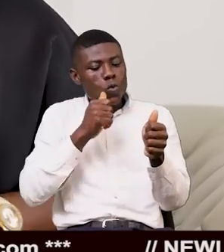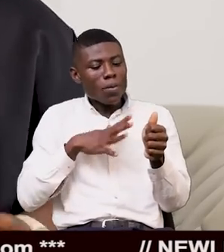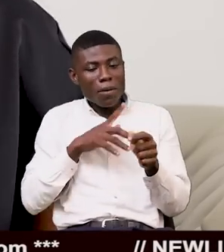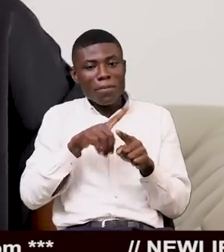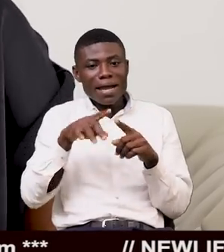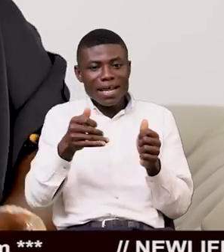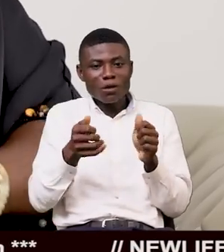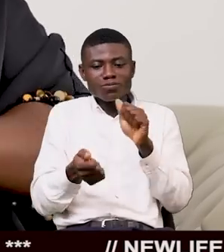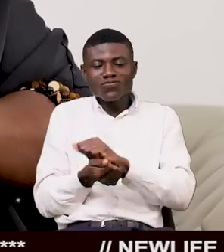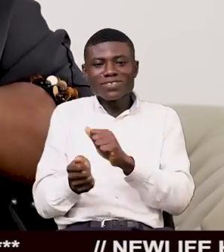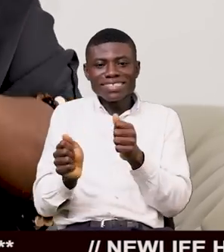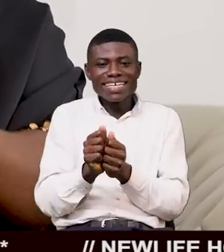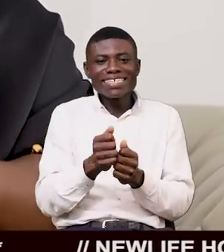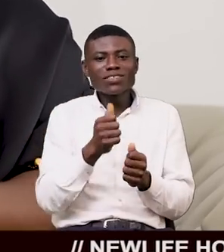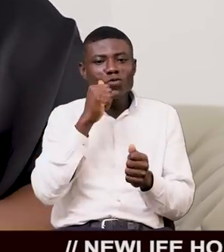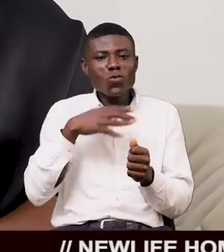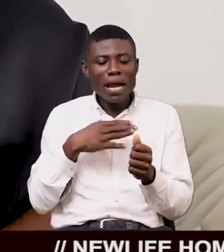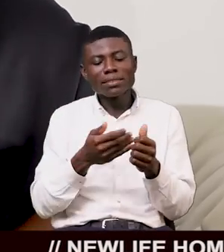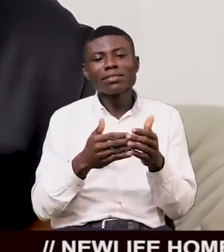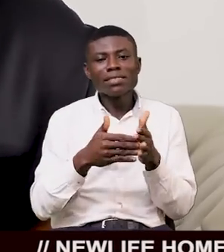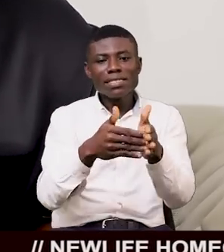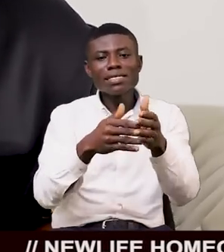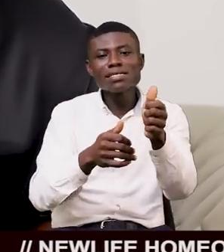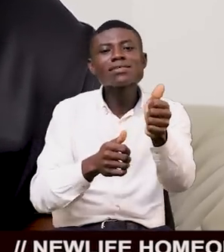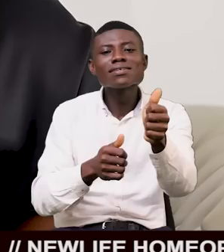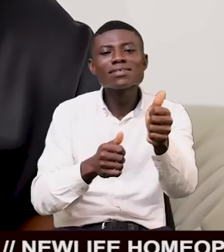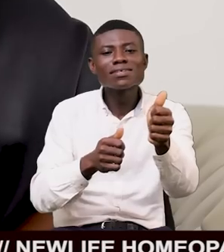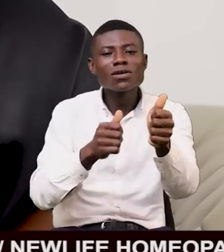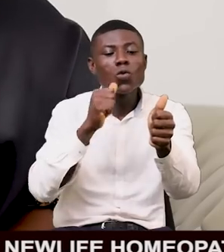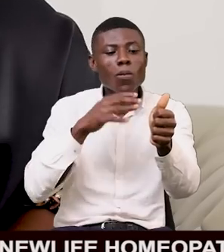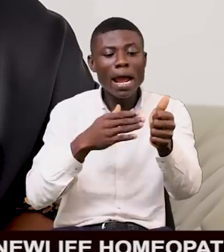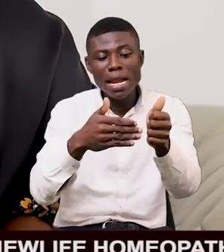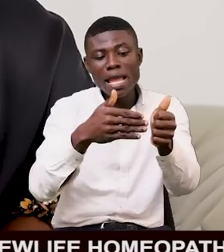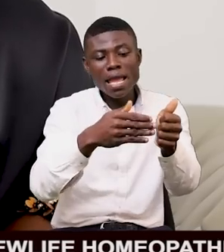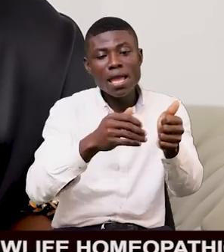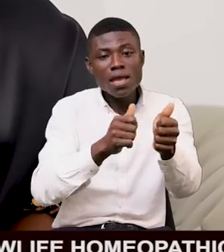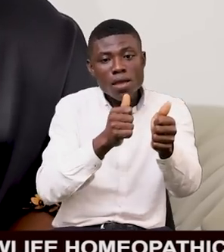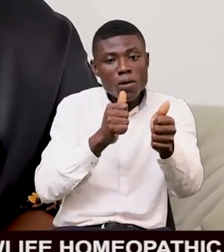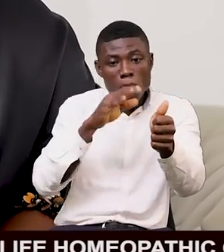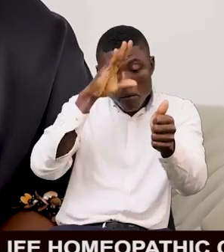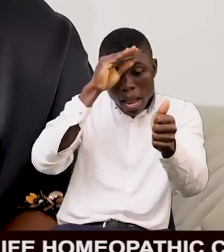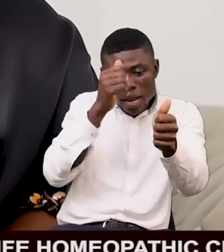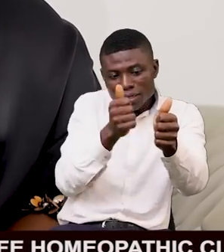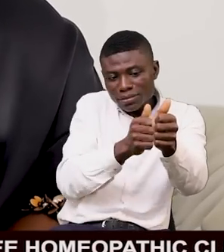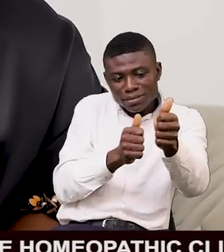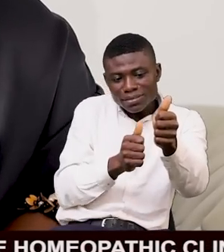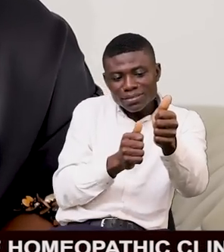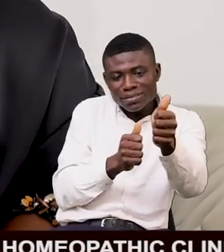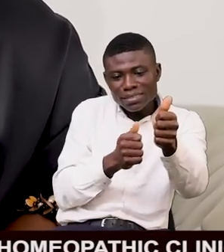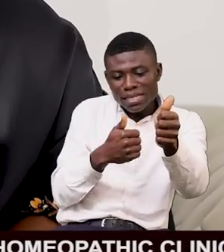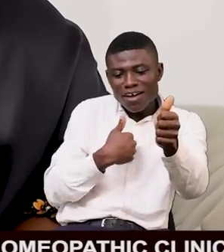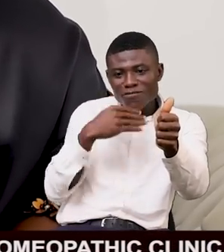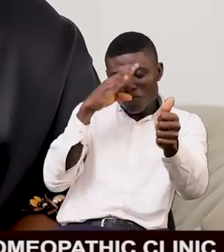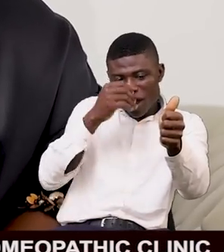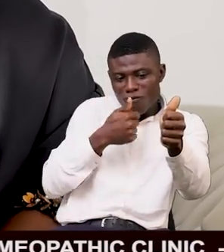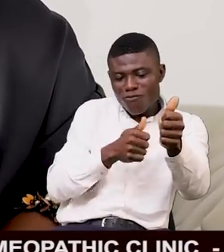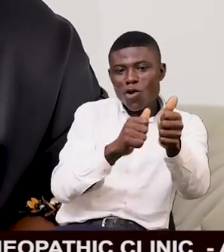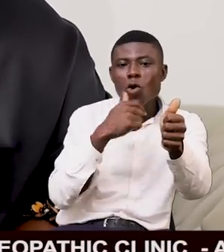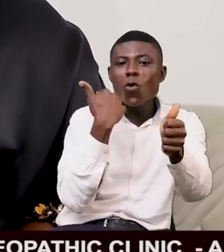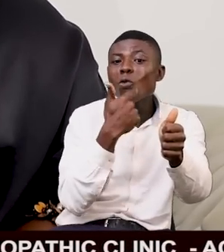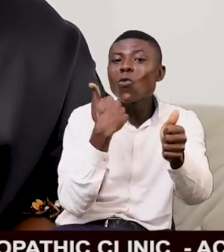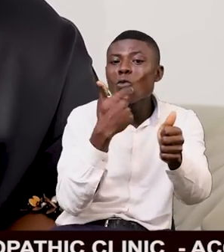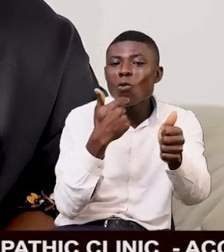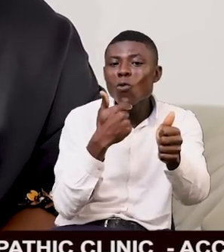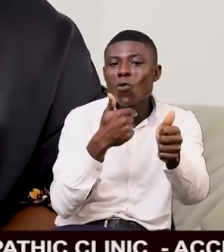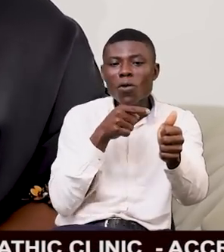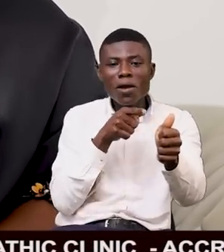Weno, adiana tene. Behind a successful woman, there is a great man.